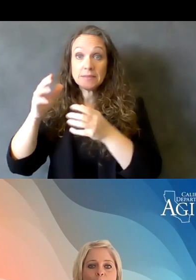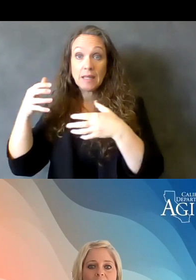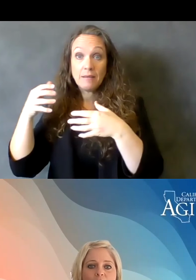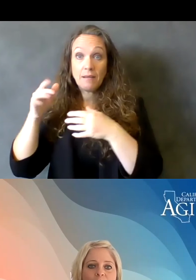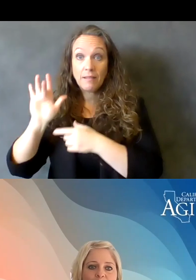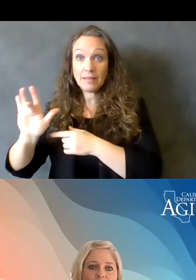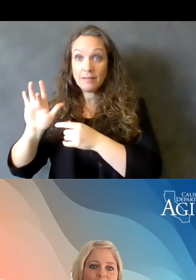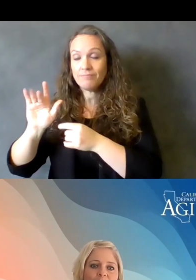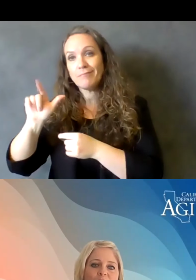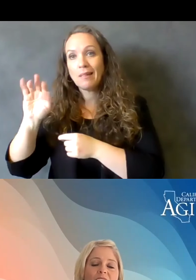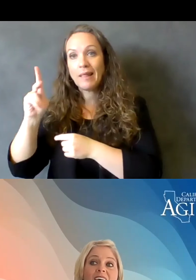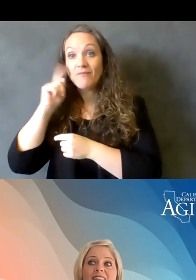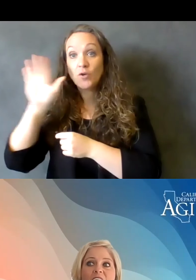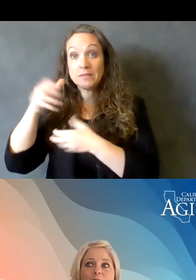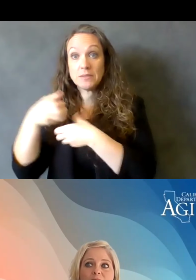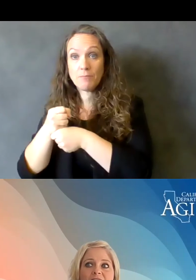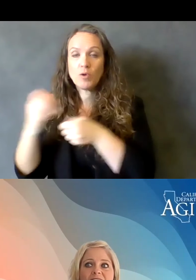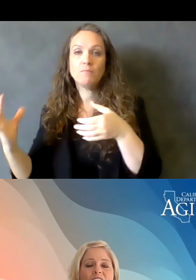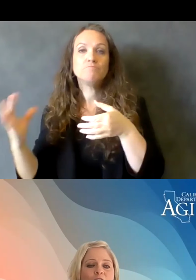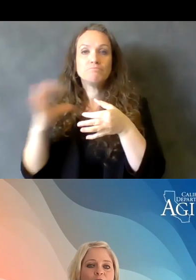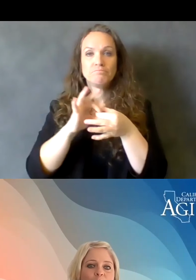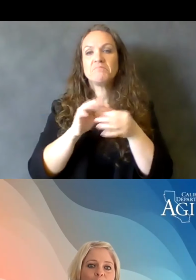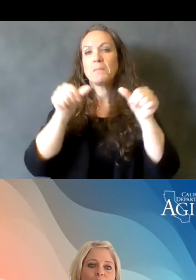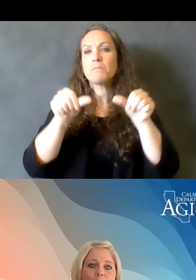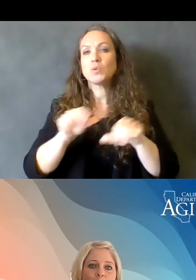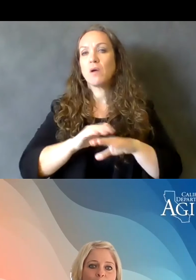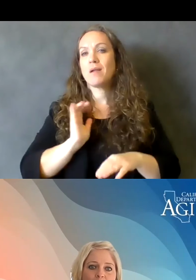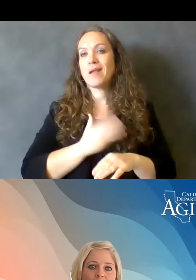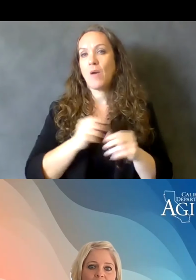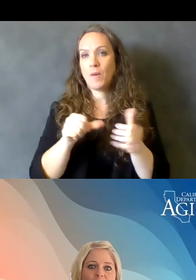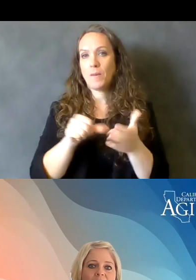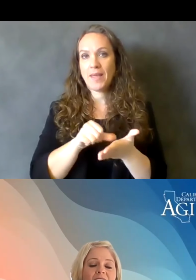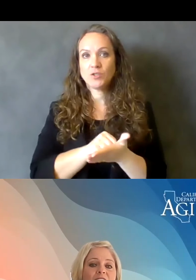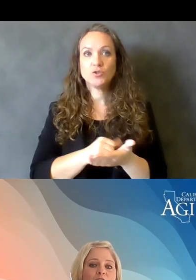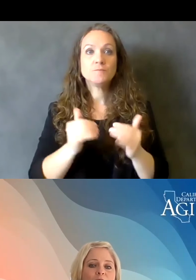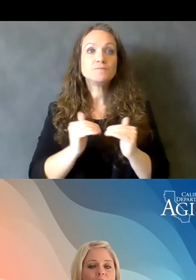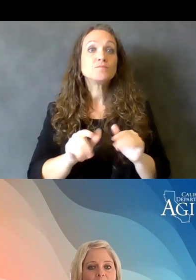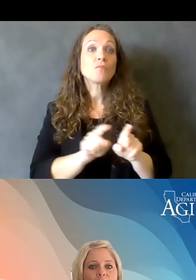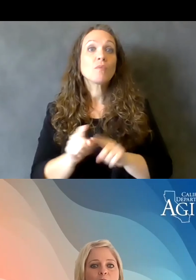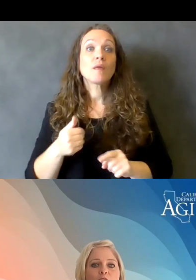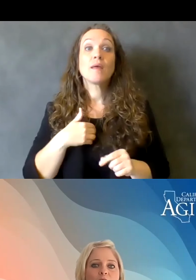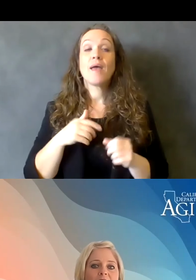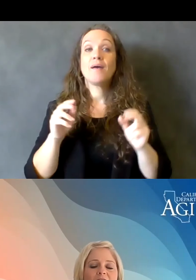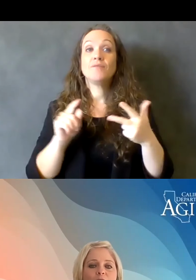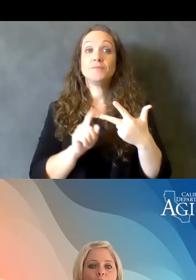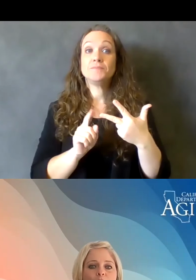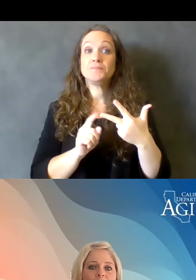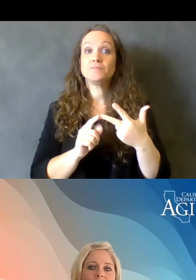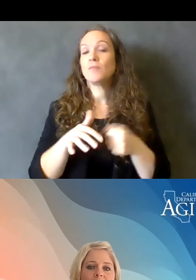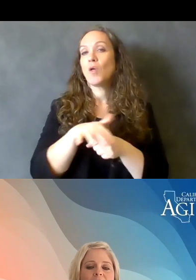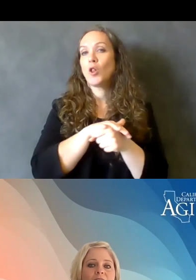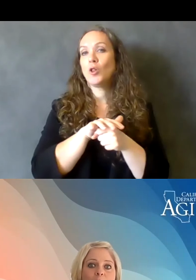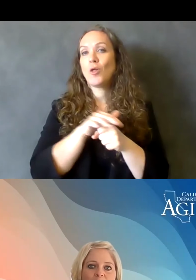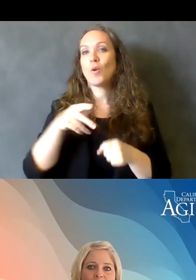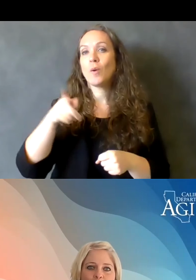our homepage. The MPA also includes a local playbook. It is meant to guide local